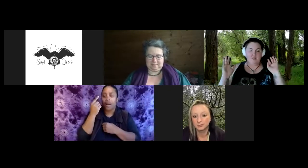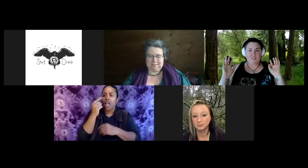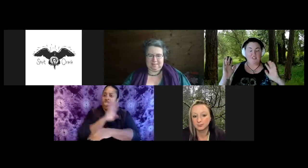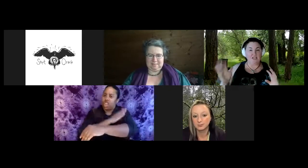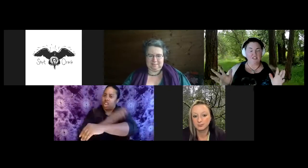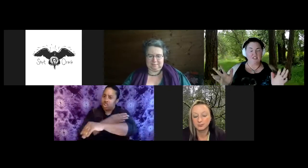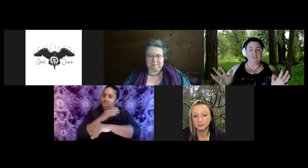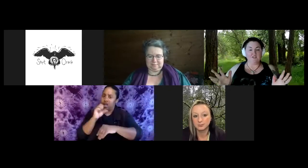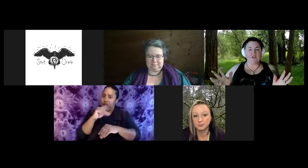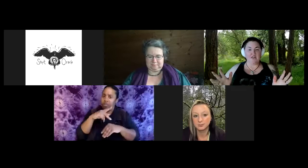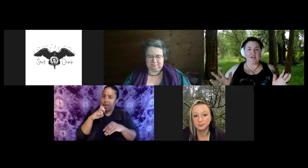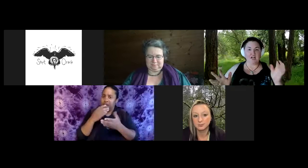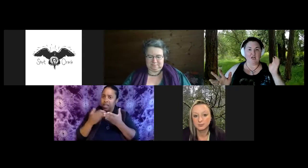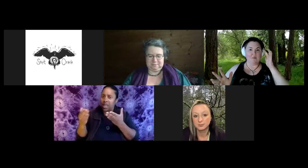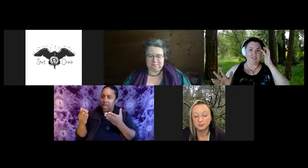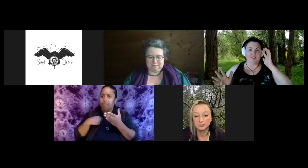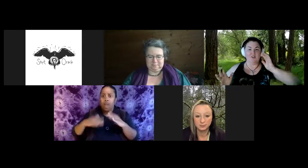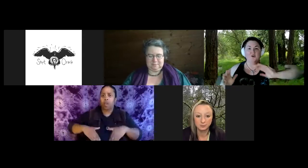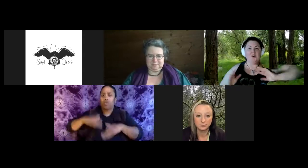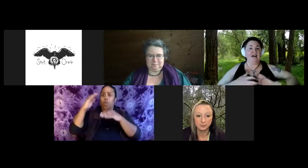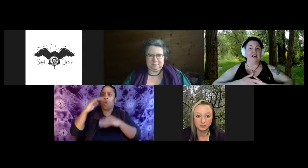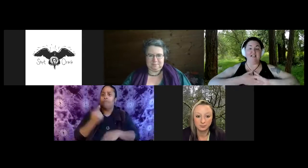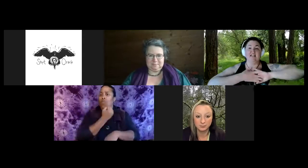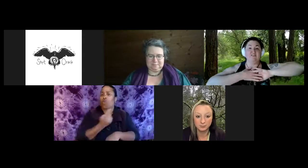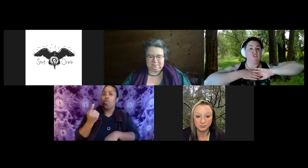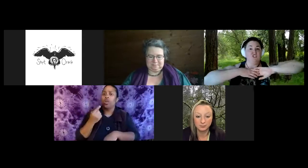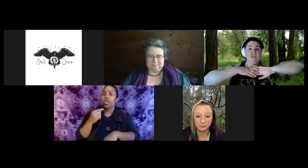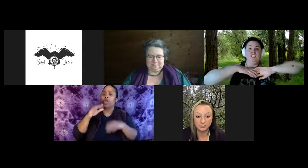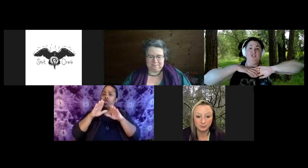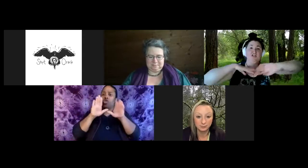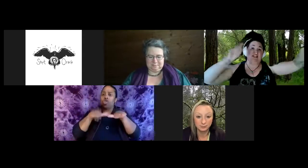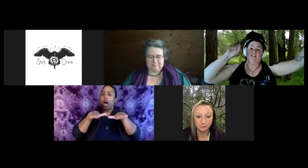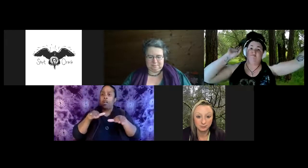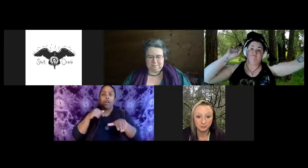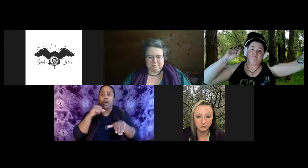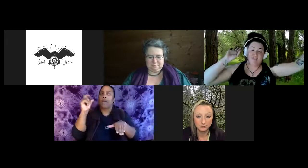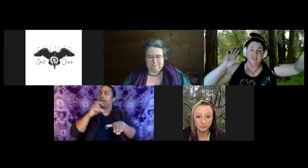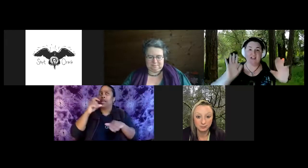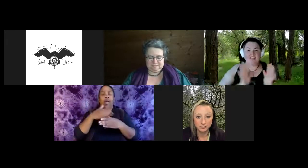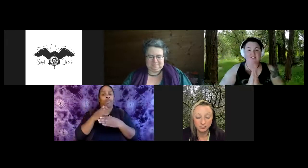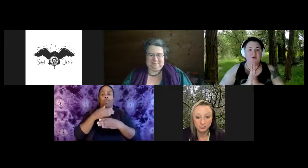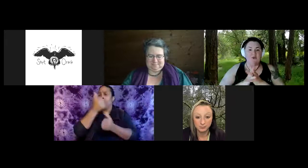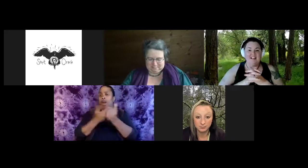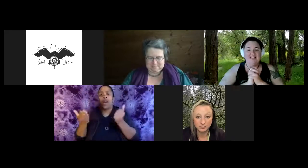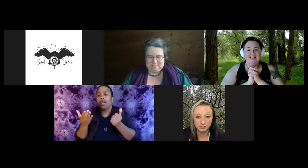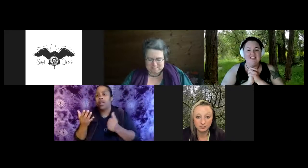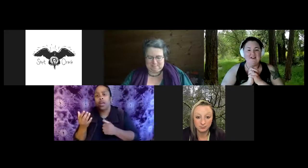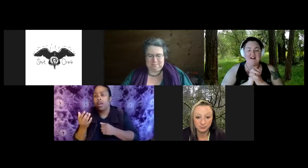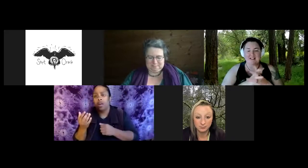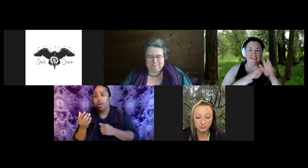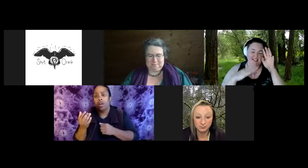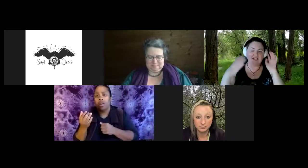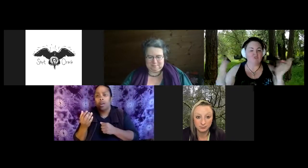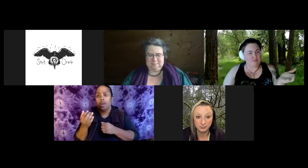thing. I was an only child growing up, and so I didn't have to share anything. And so